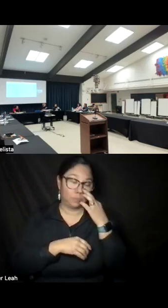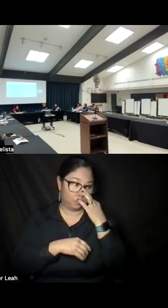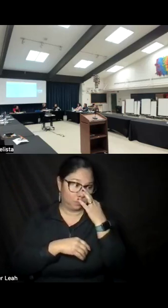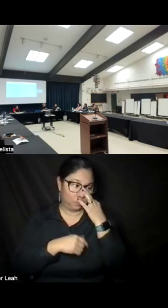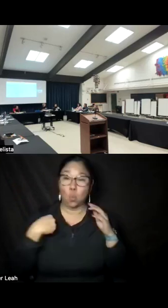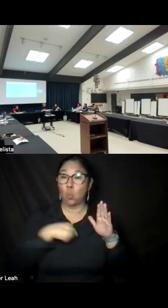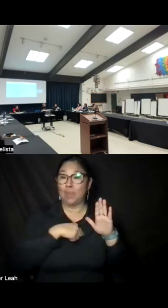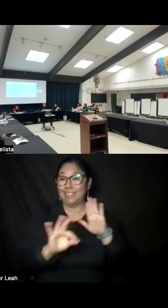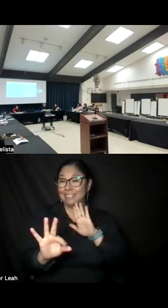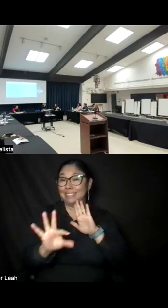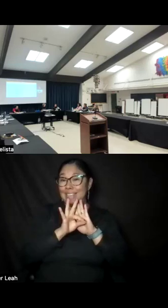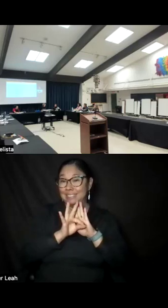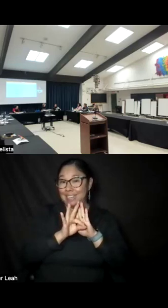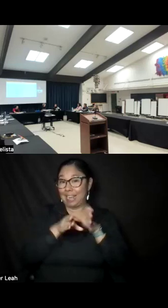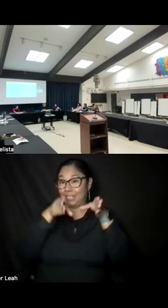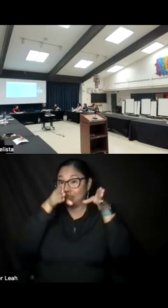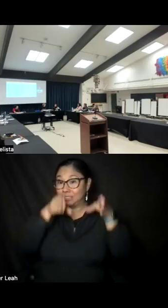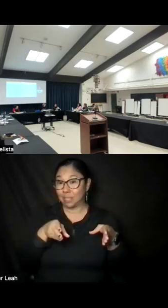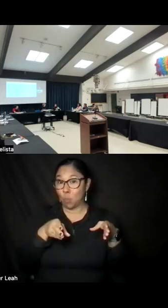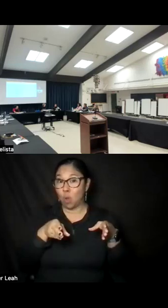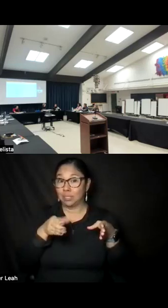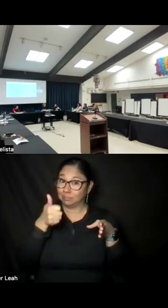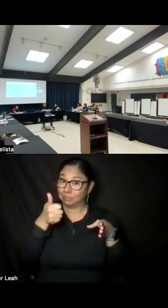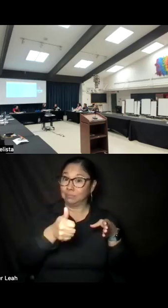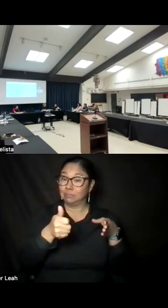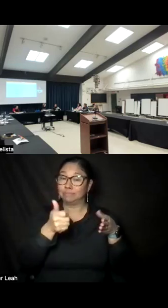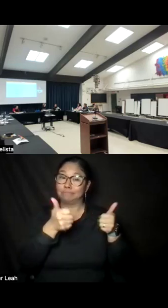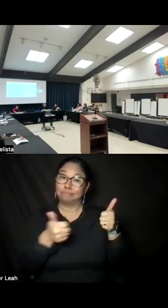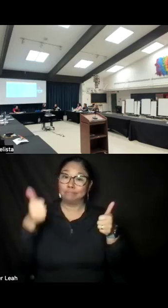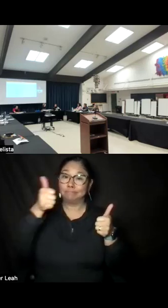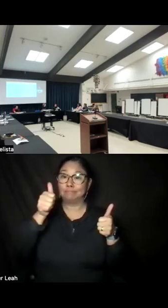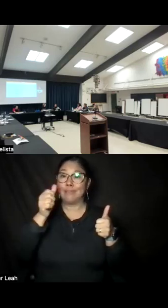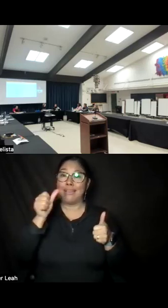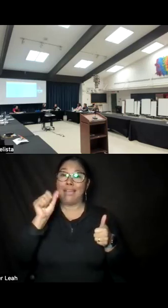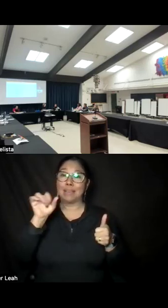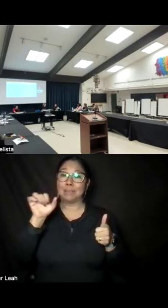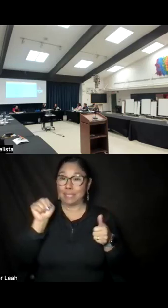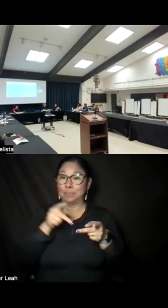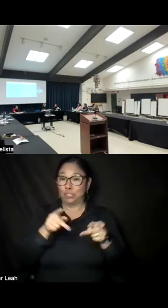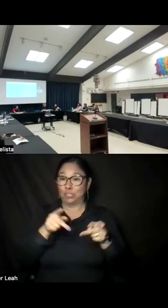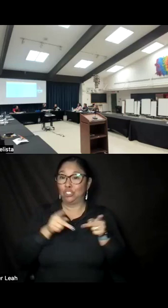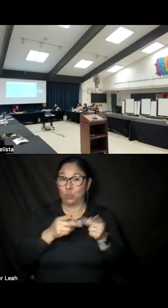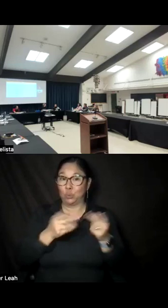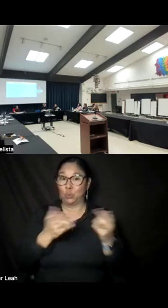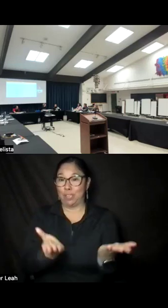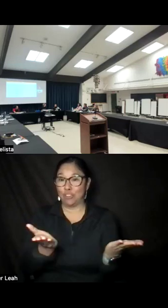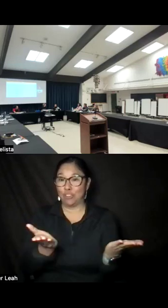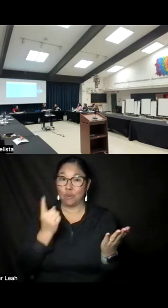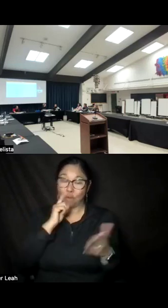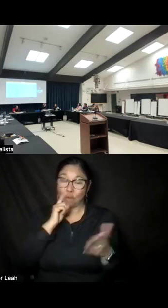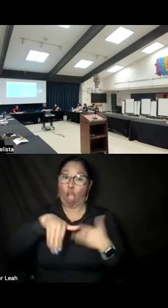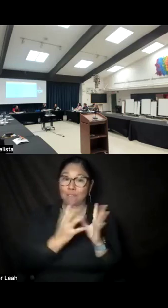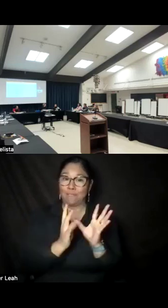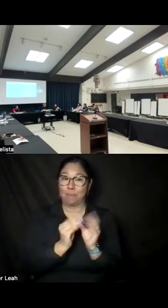designate somebody to administrative person to be here at all of the meetings. That's an